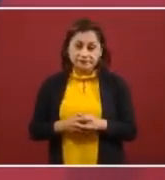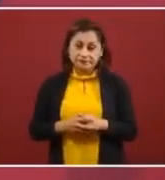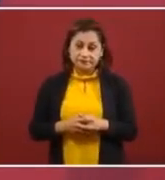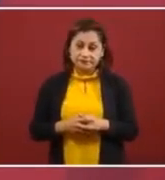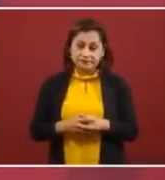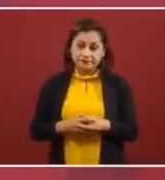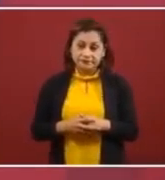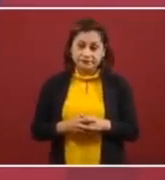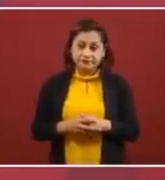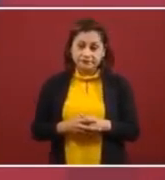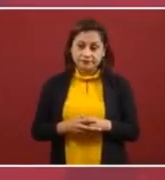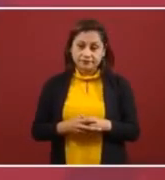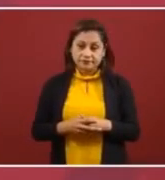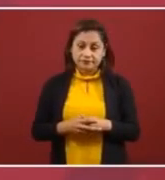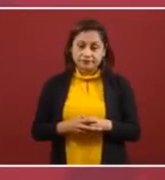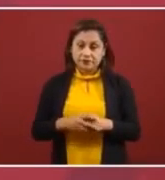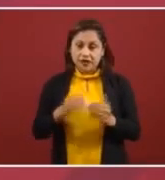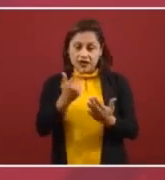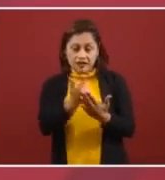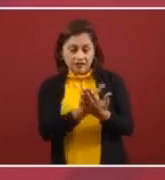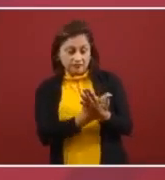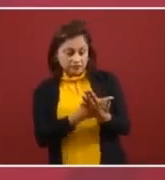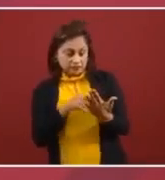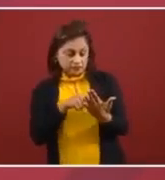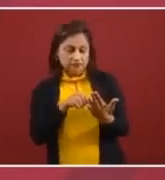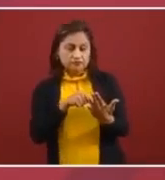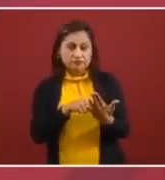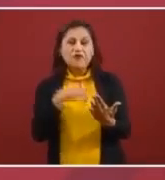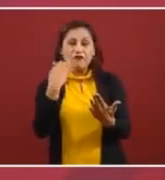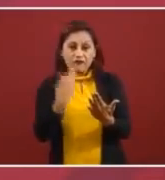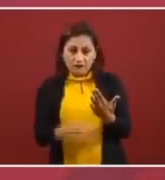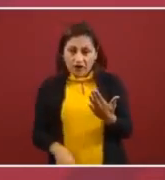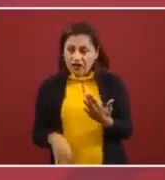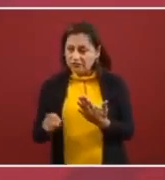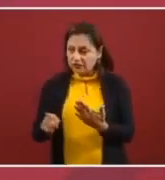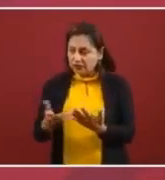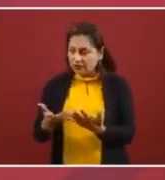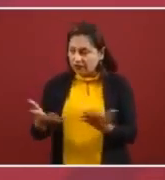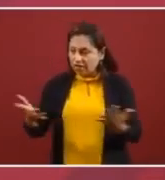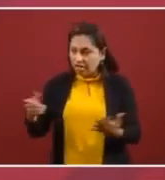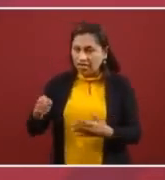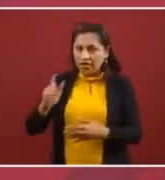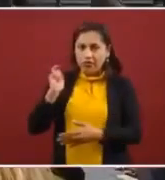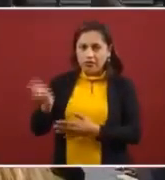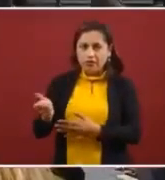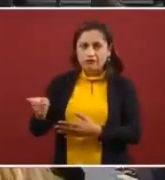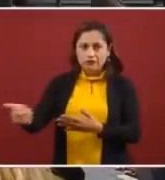Se dio a conocer that they didn't let the biggest ones be known. Why?